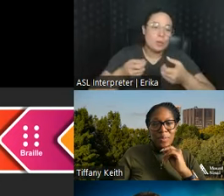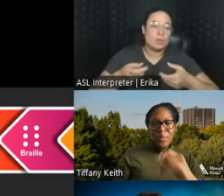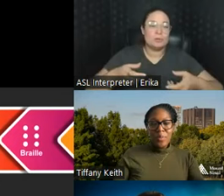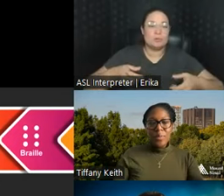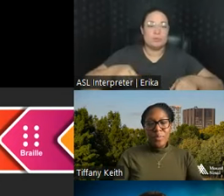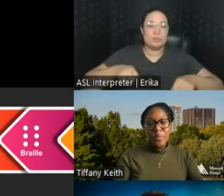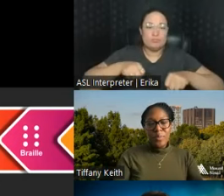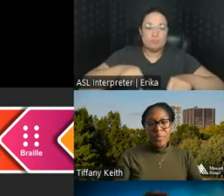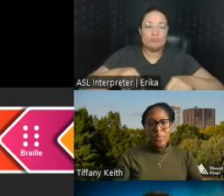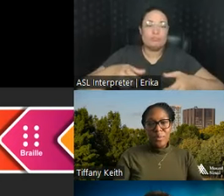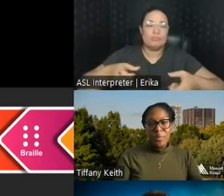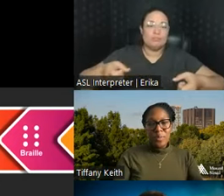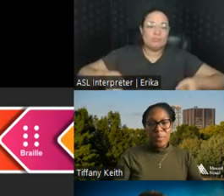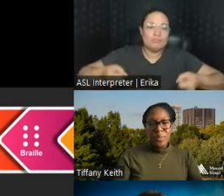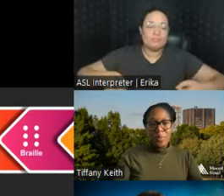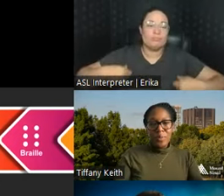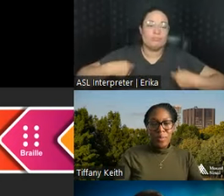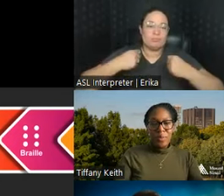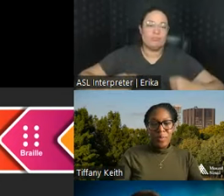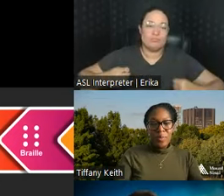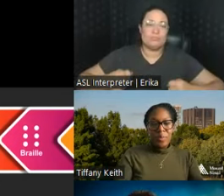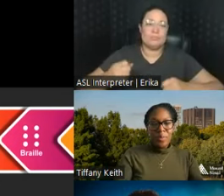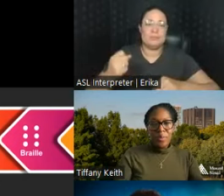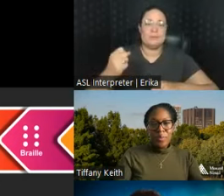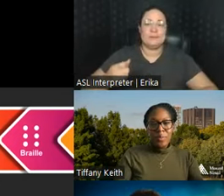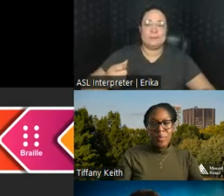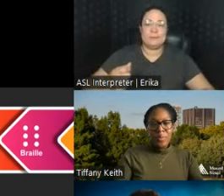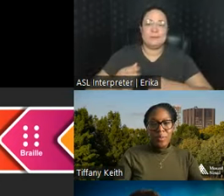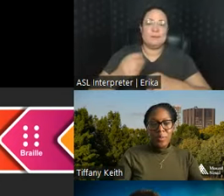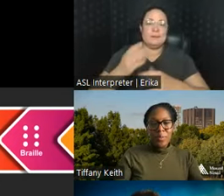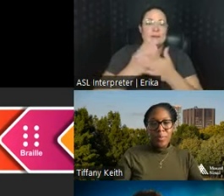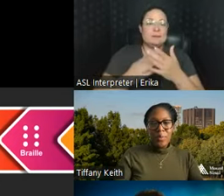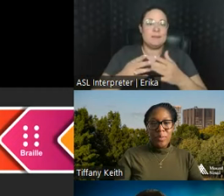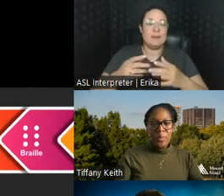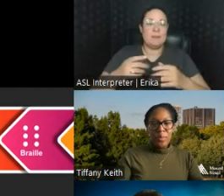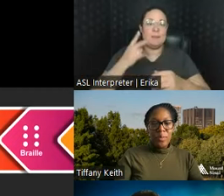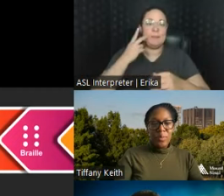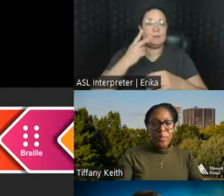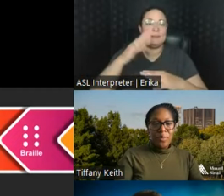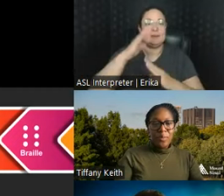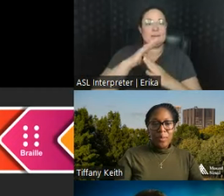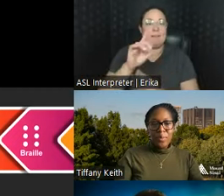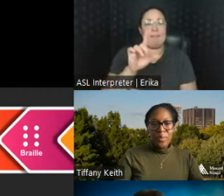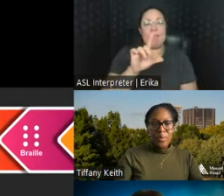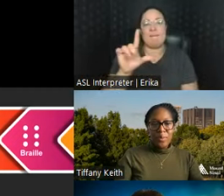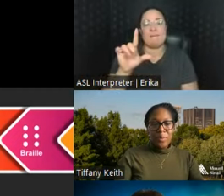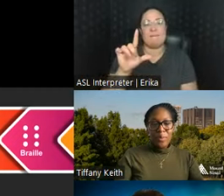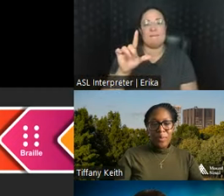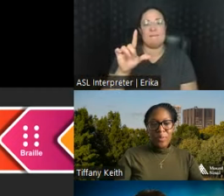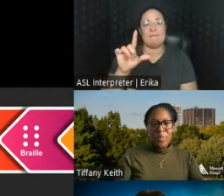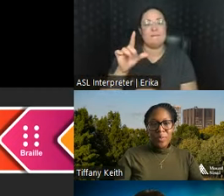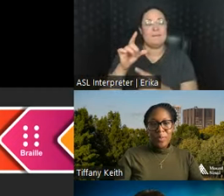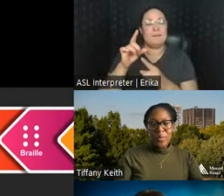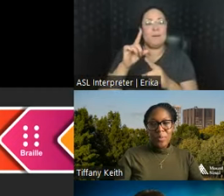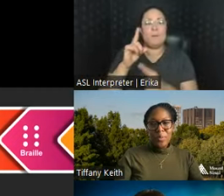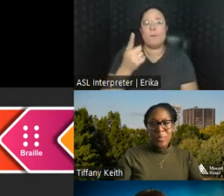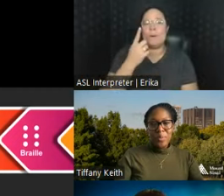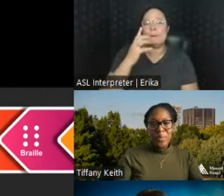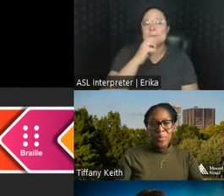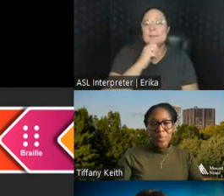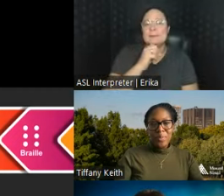rollators, crutches, even some ergonomically designed crutches like you see on the top left there. But the one that's missing here is the